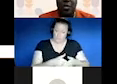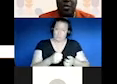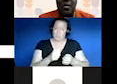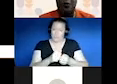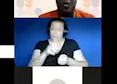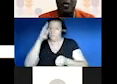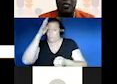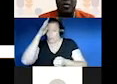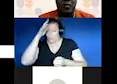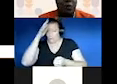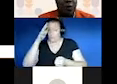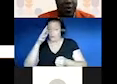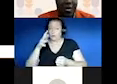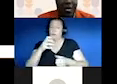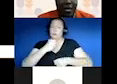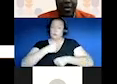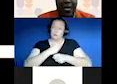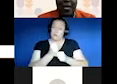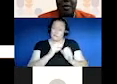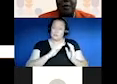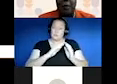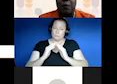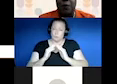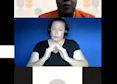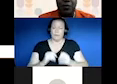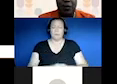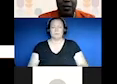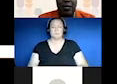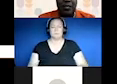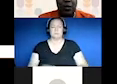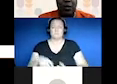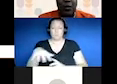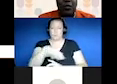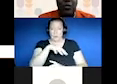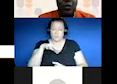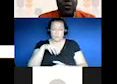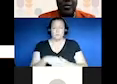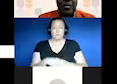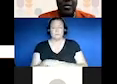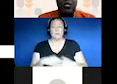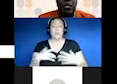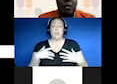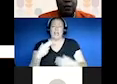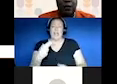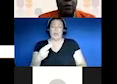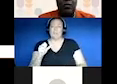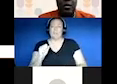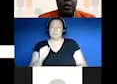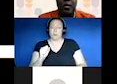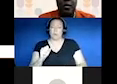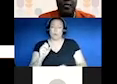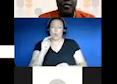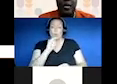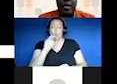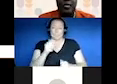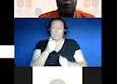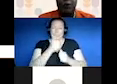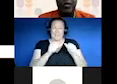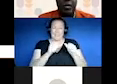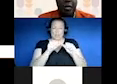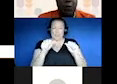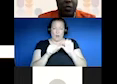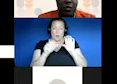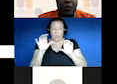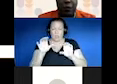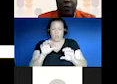which then creates a community around her. And so Healthy Start looks at each of those areas and has